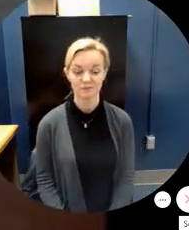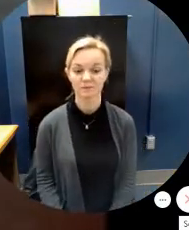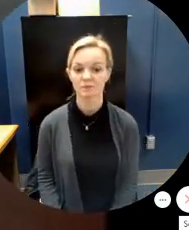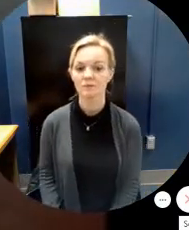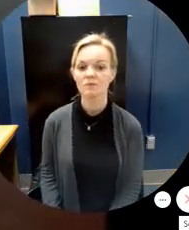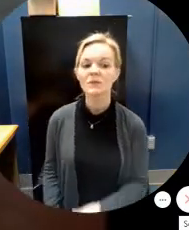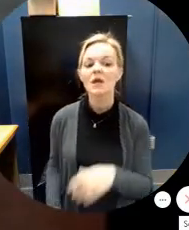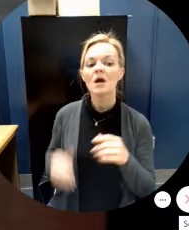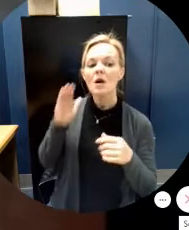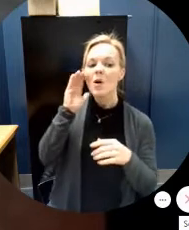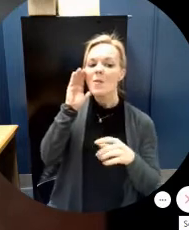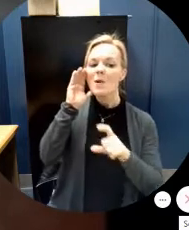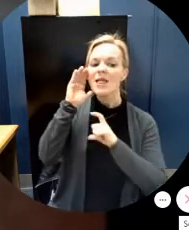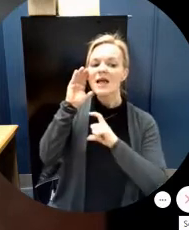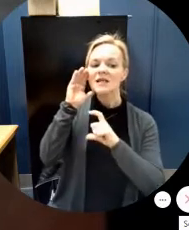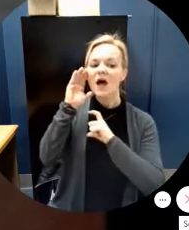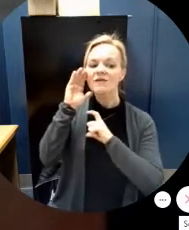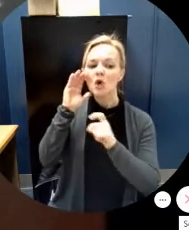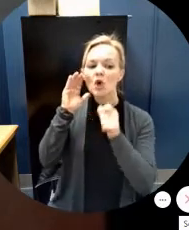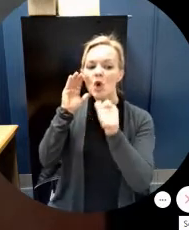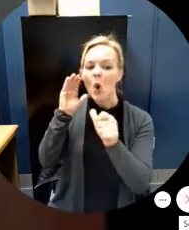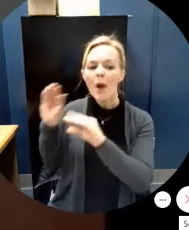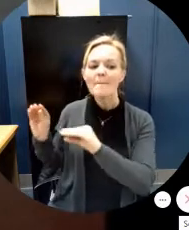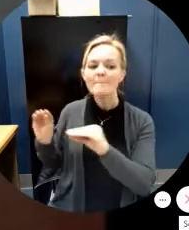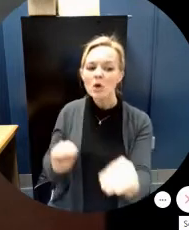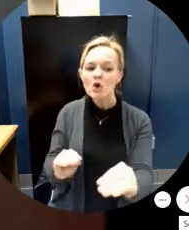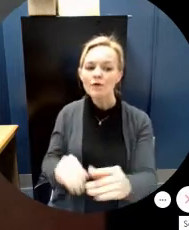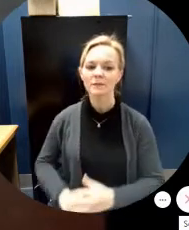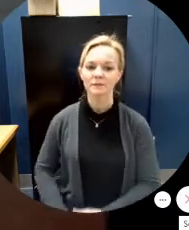Police officers, don't move!